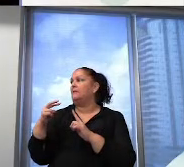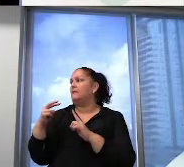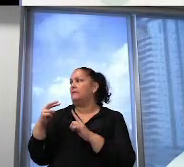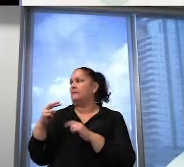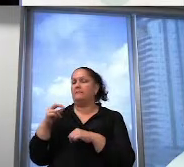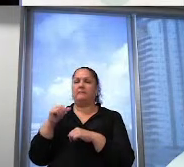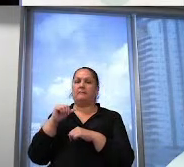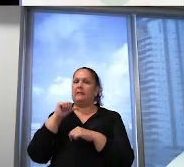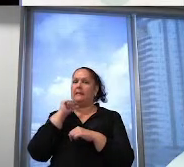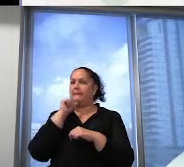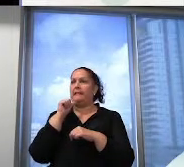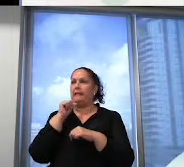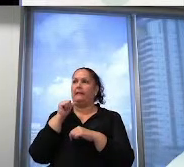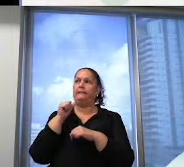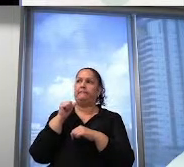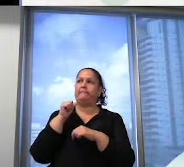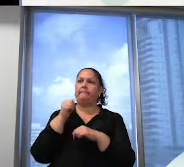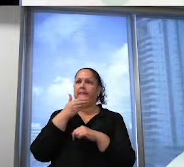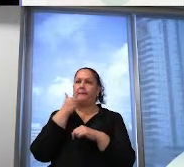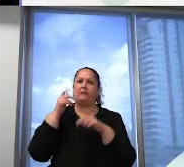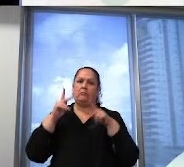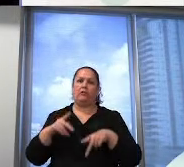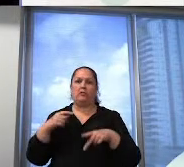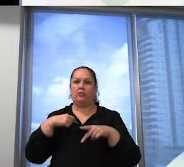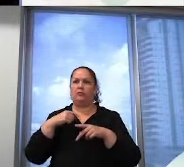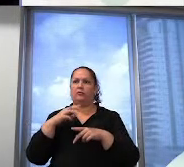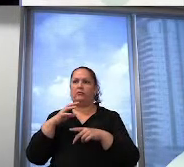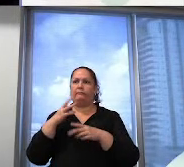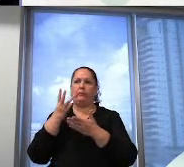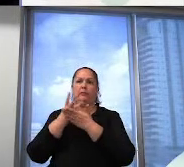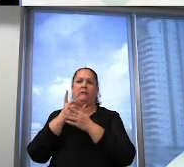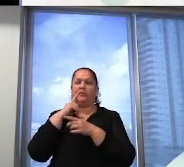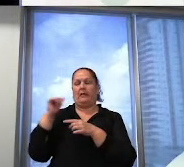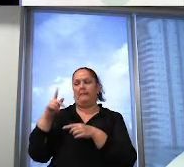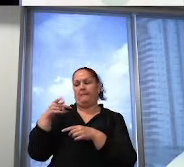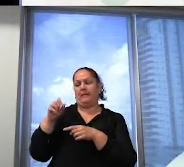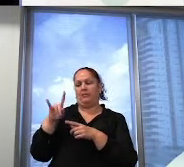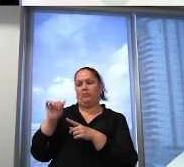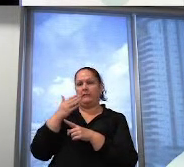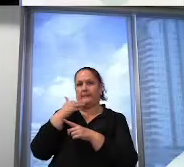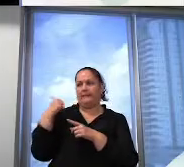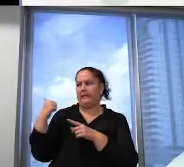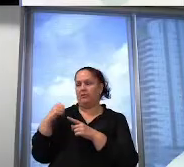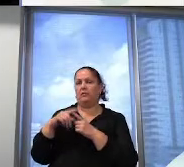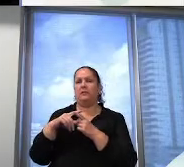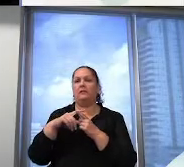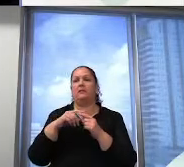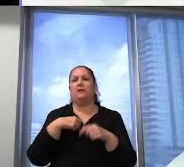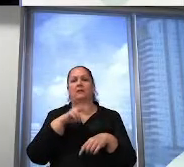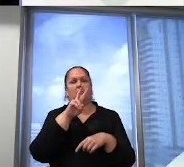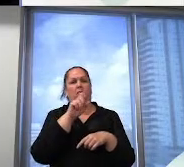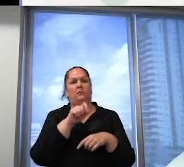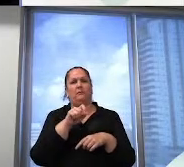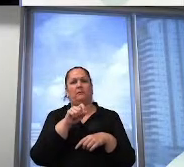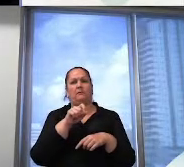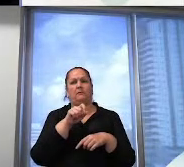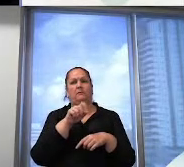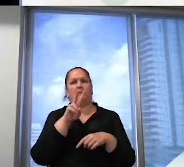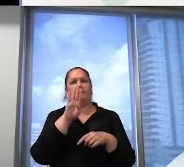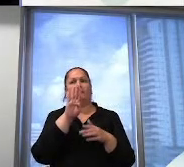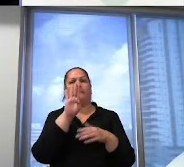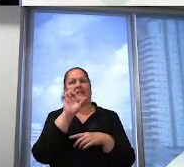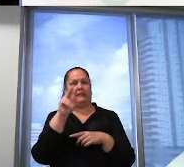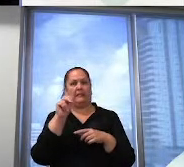I'm not the best witness to speak to that. Pedro is. Right. This is the $1.2 billion